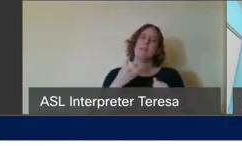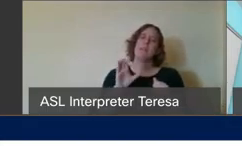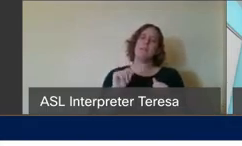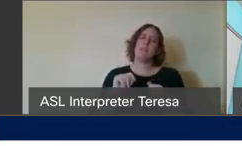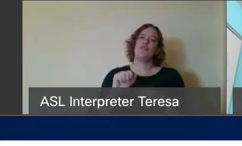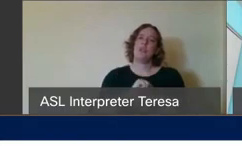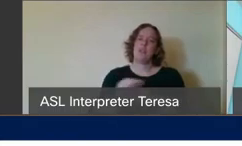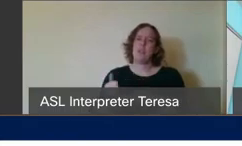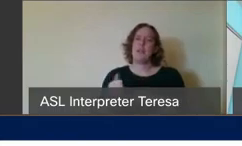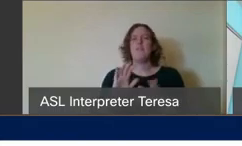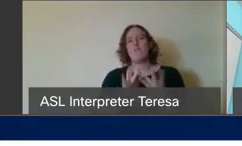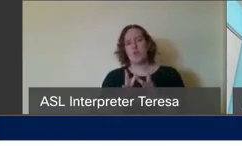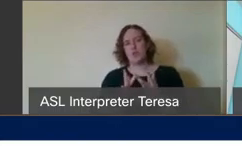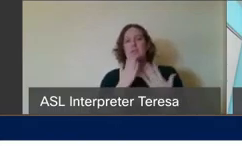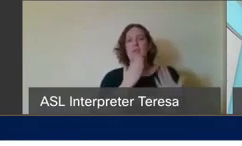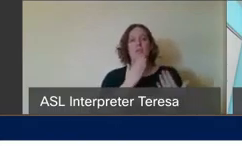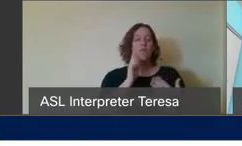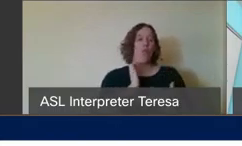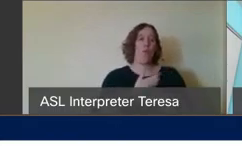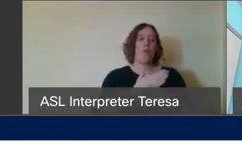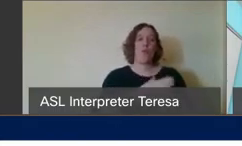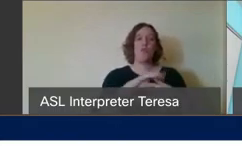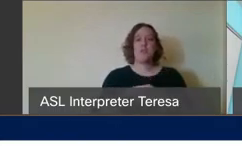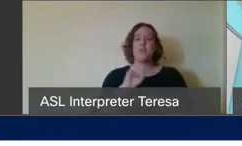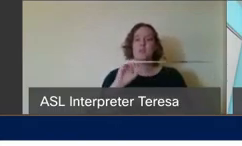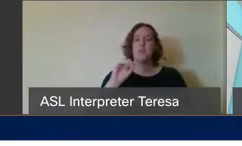our partners in SAPI, Emily Ornstein.